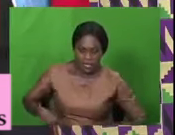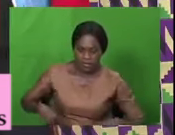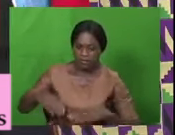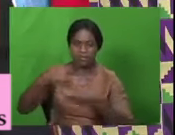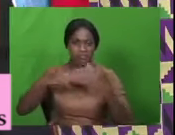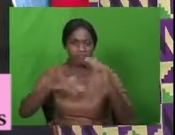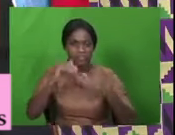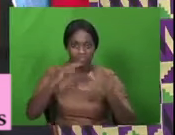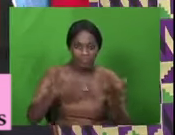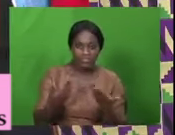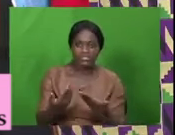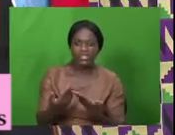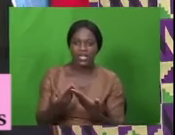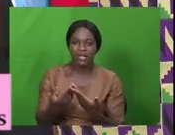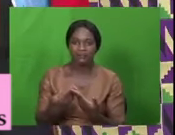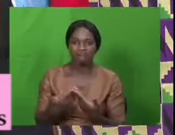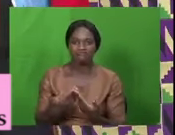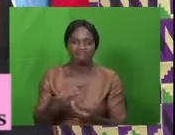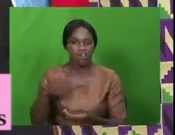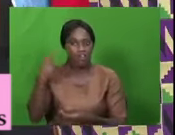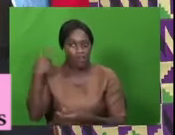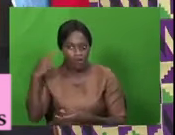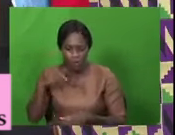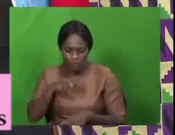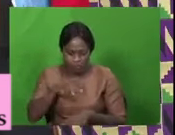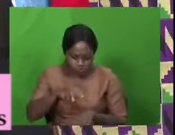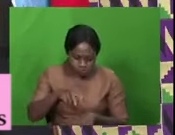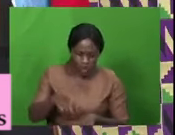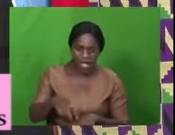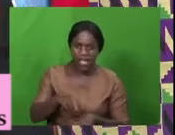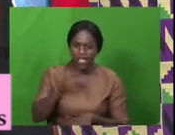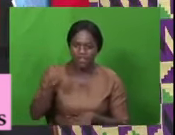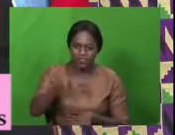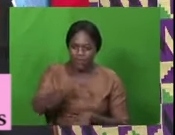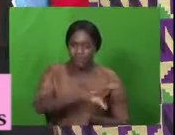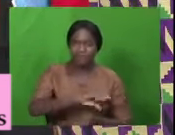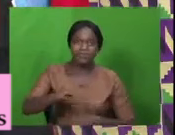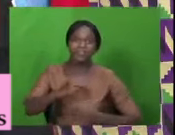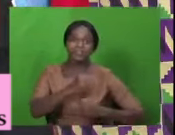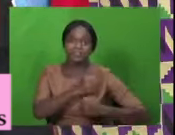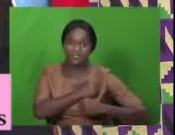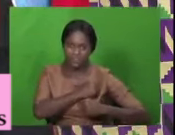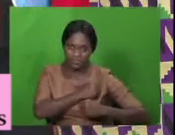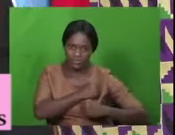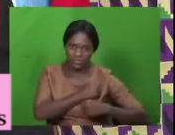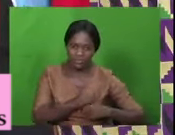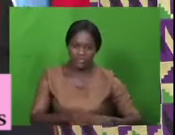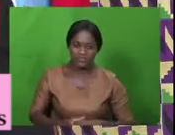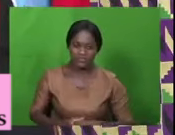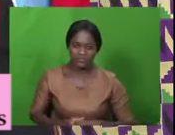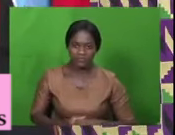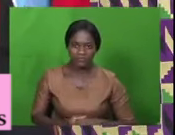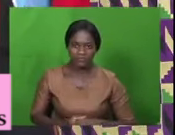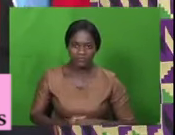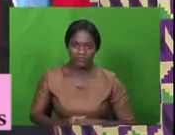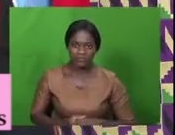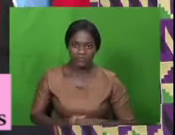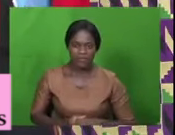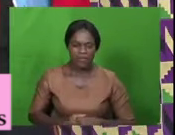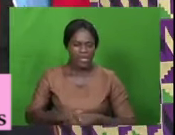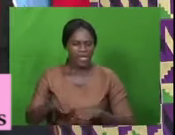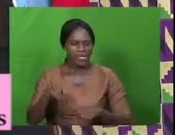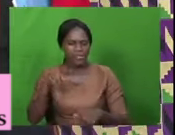infrastructure, mining, tourism, and security. This is not to belittle the